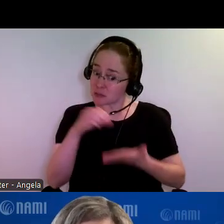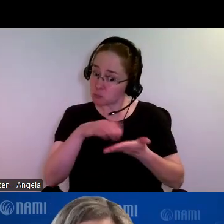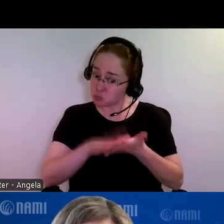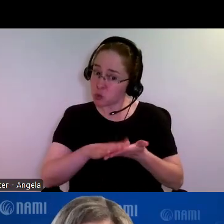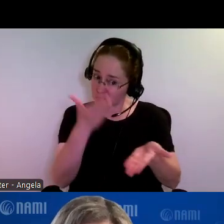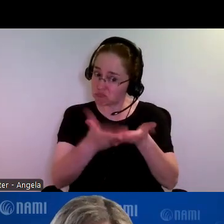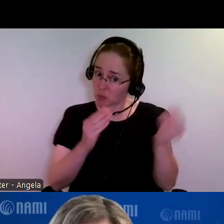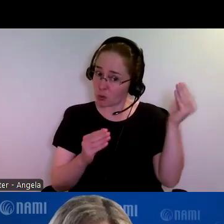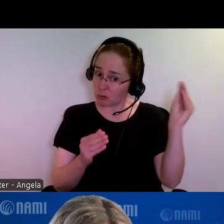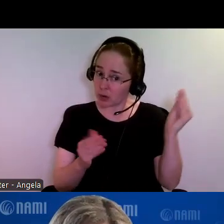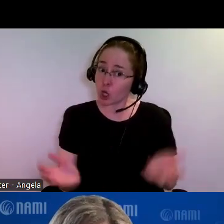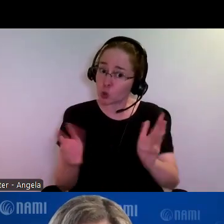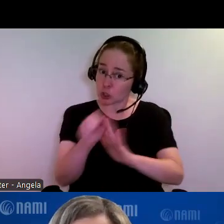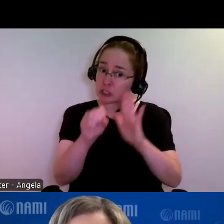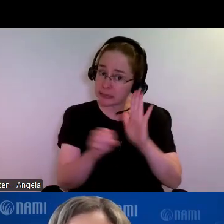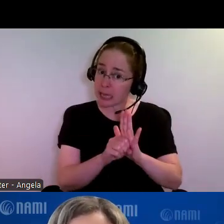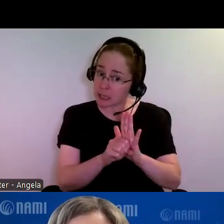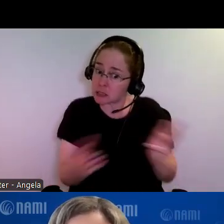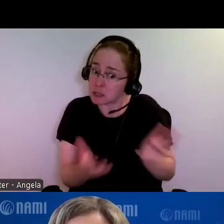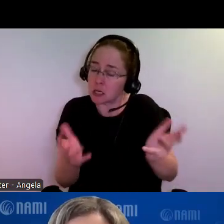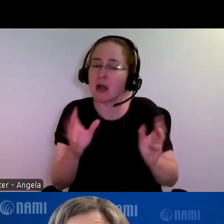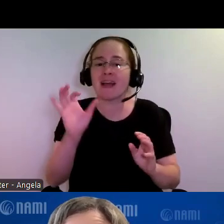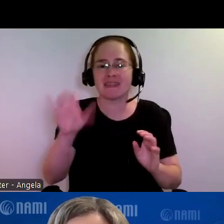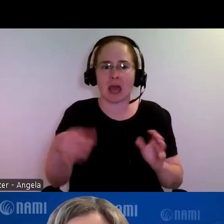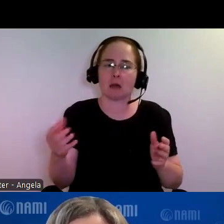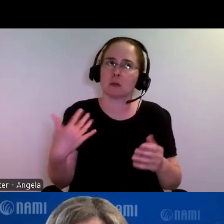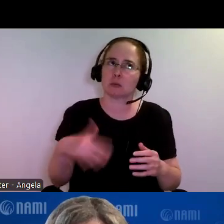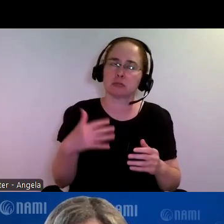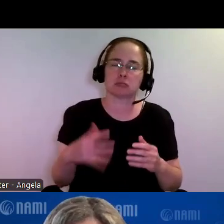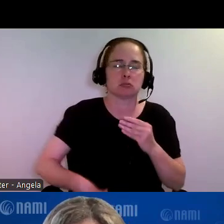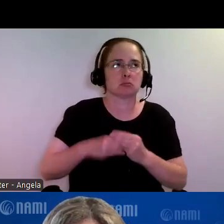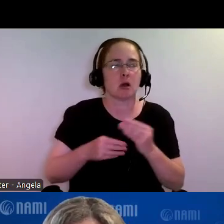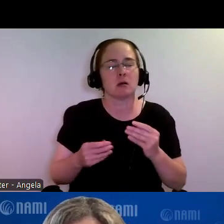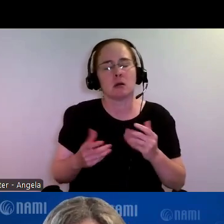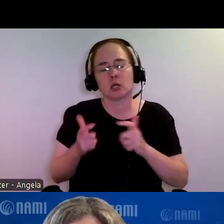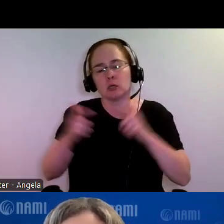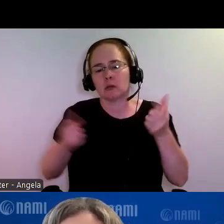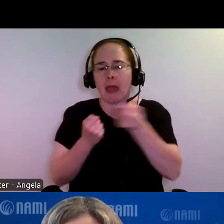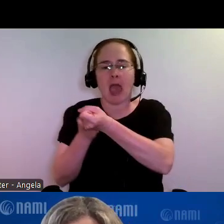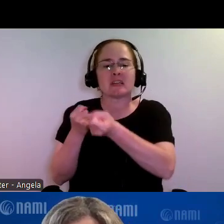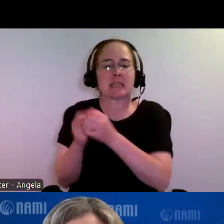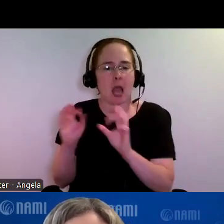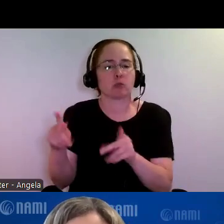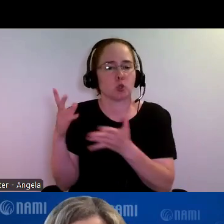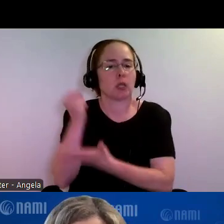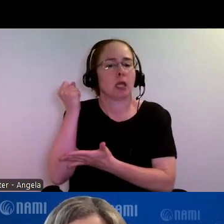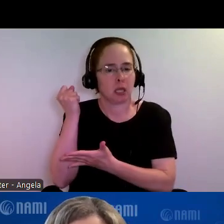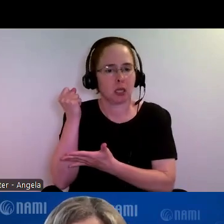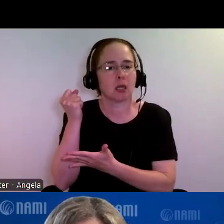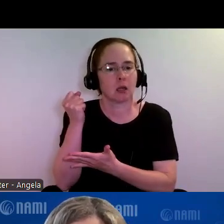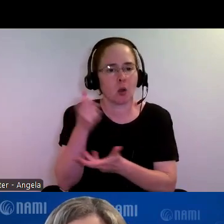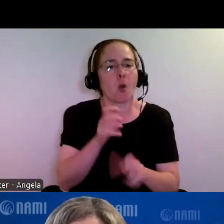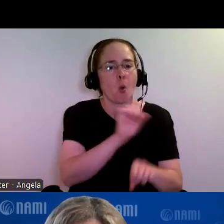writing, encouraging states to do this, provides us an enormous advocacy opportunity in terms of working